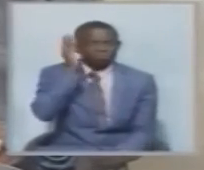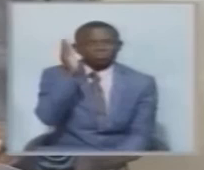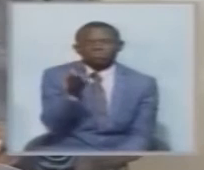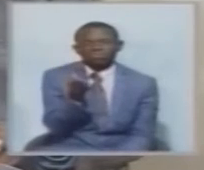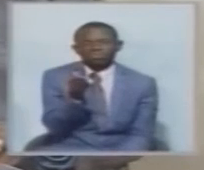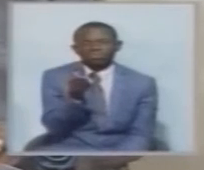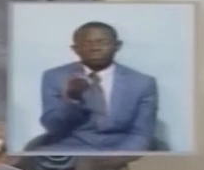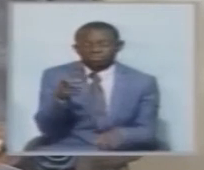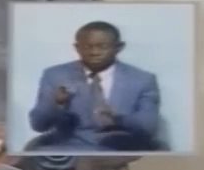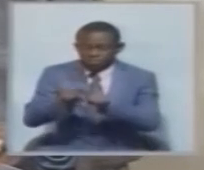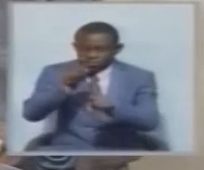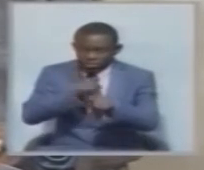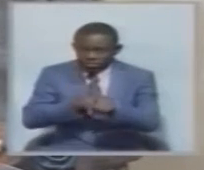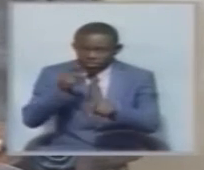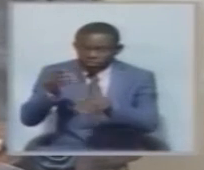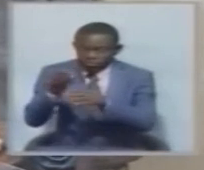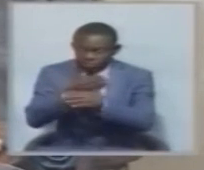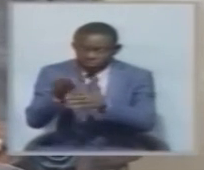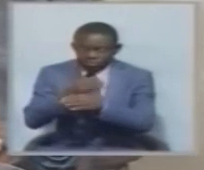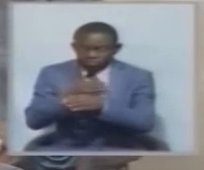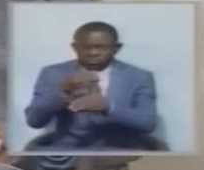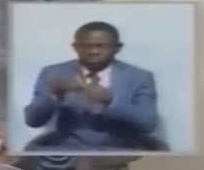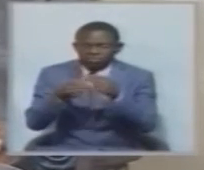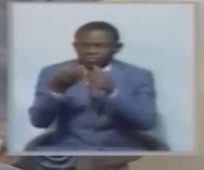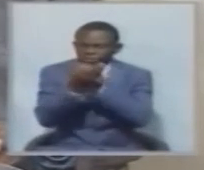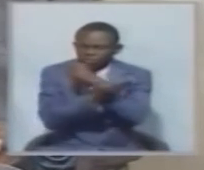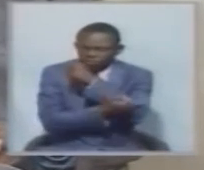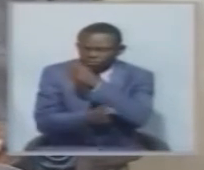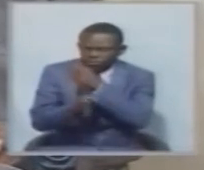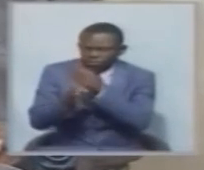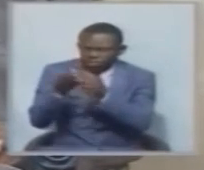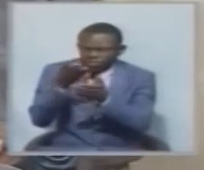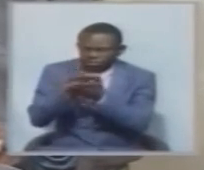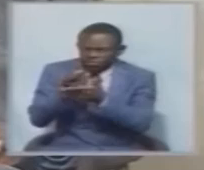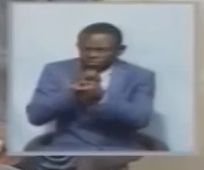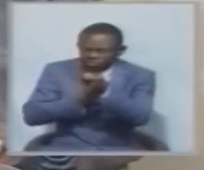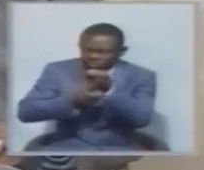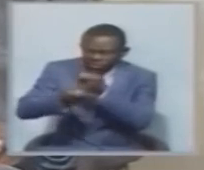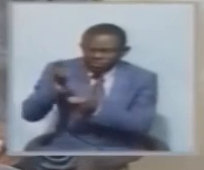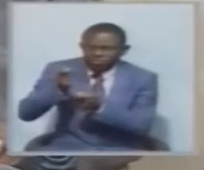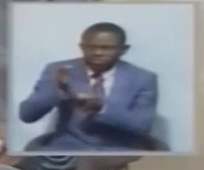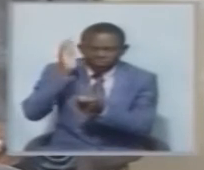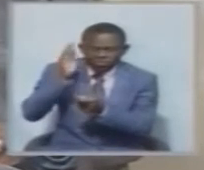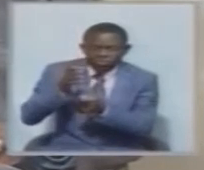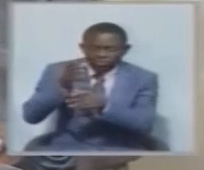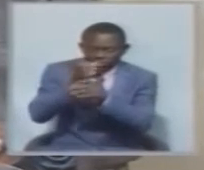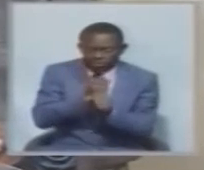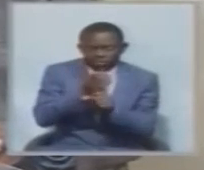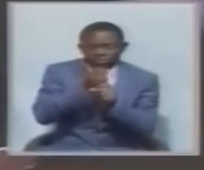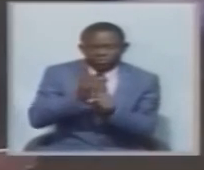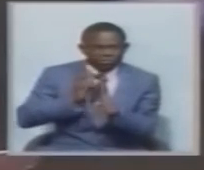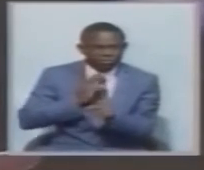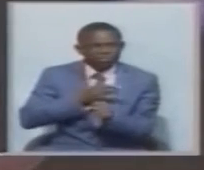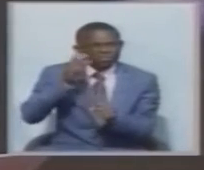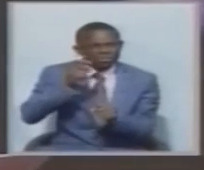to generate foreign exchange, which we greatly need in this country. Now, how